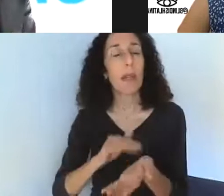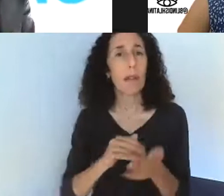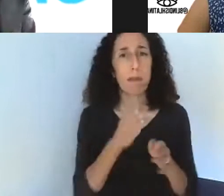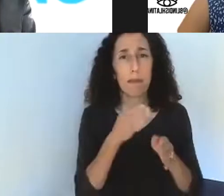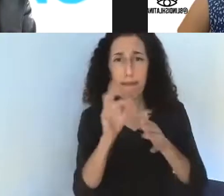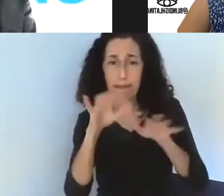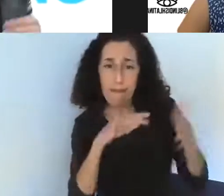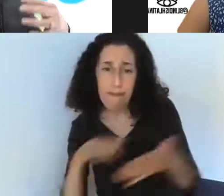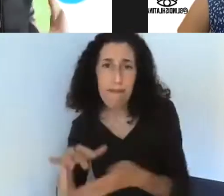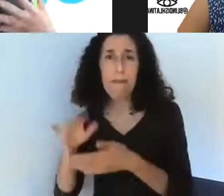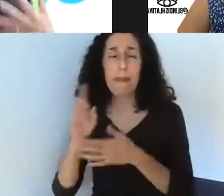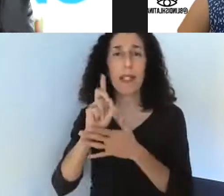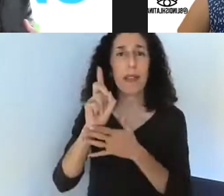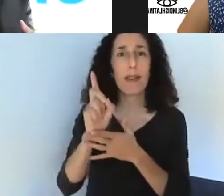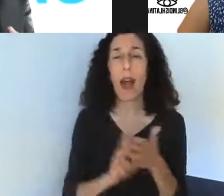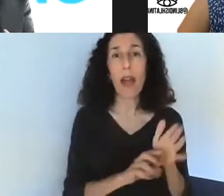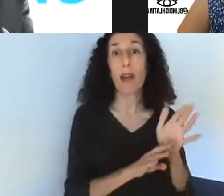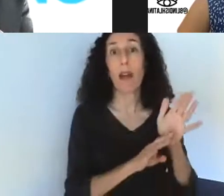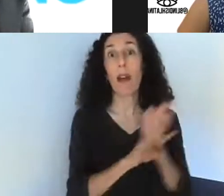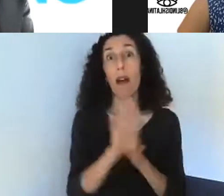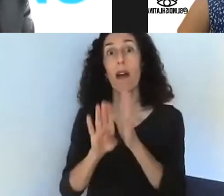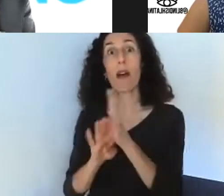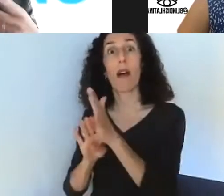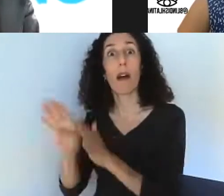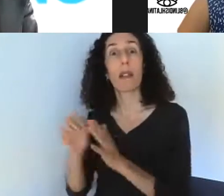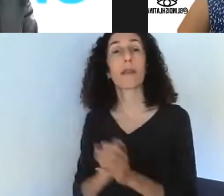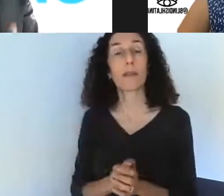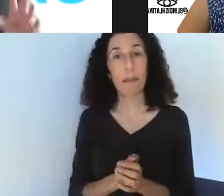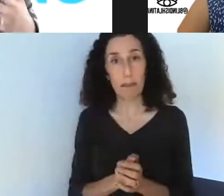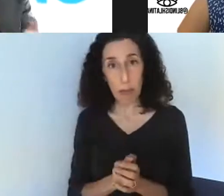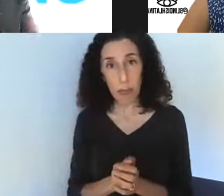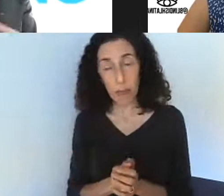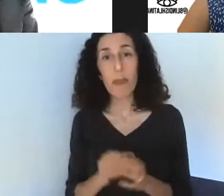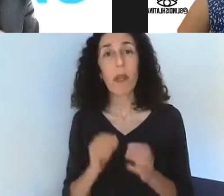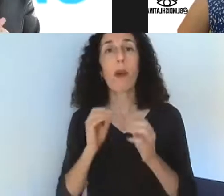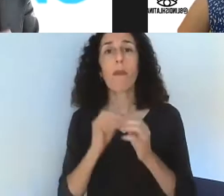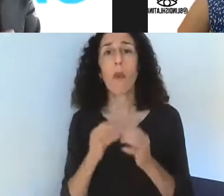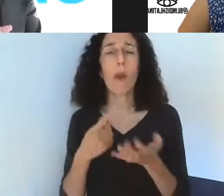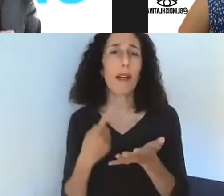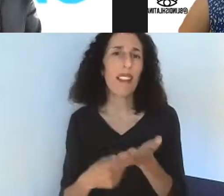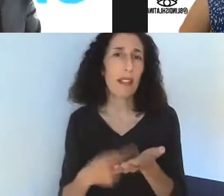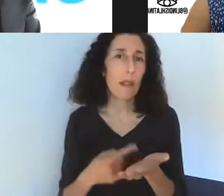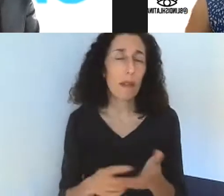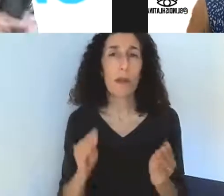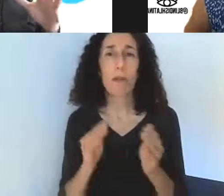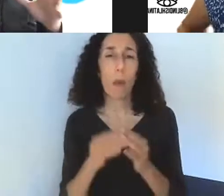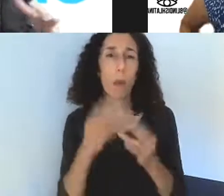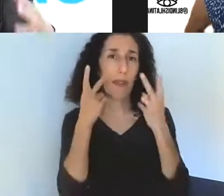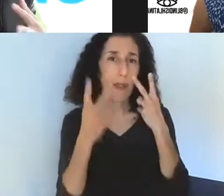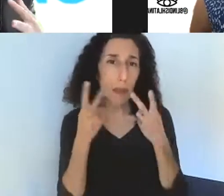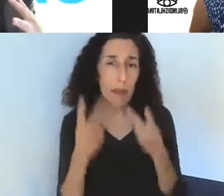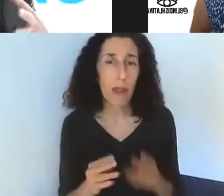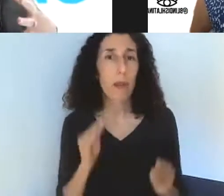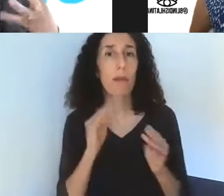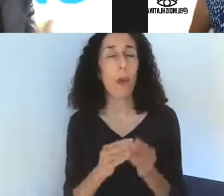and social movements that are driving conversations about accessibility. One of the things that I really, really want to point out when we talk